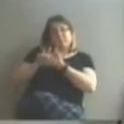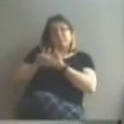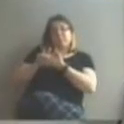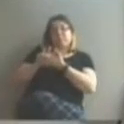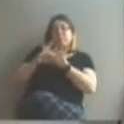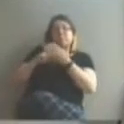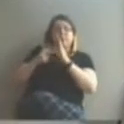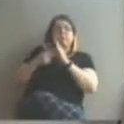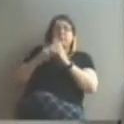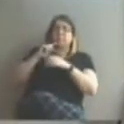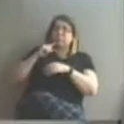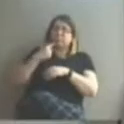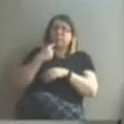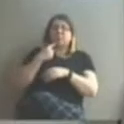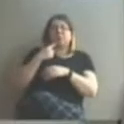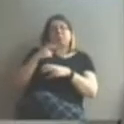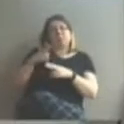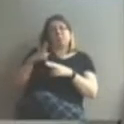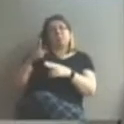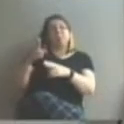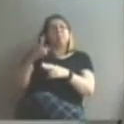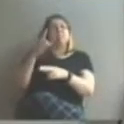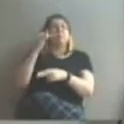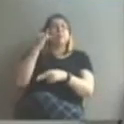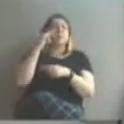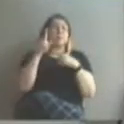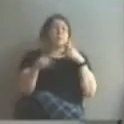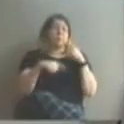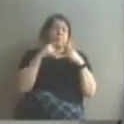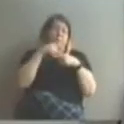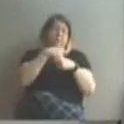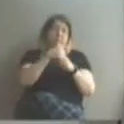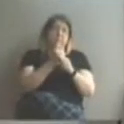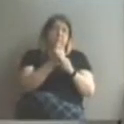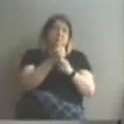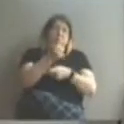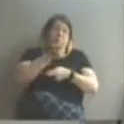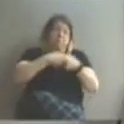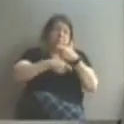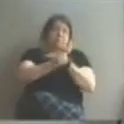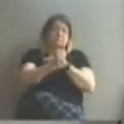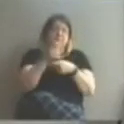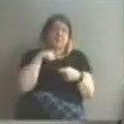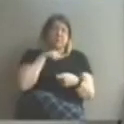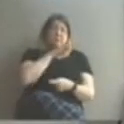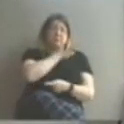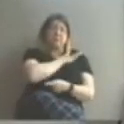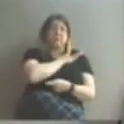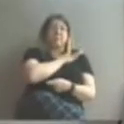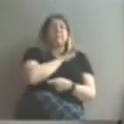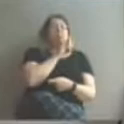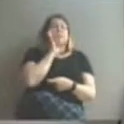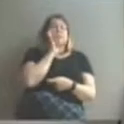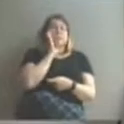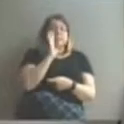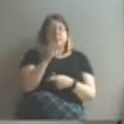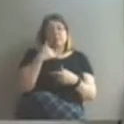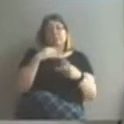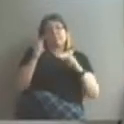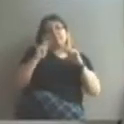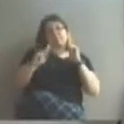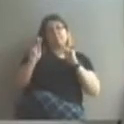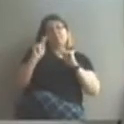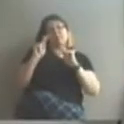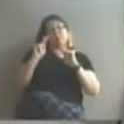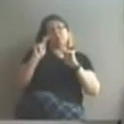we've cleared up the fact that in the event that when we are making replacements of staff, that there would be people in charge